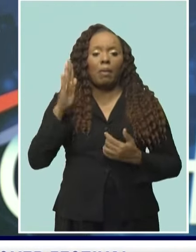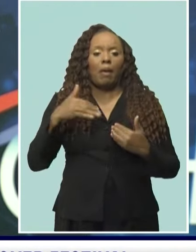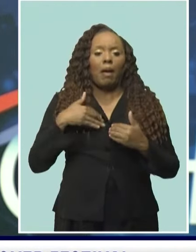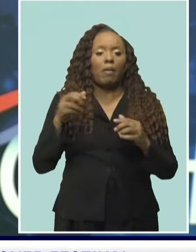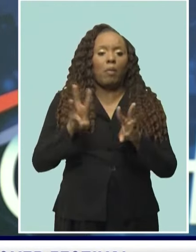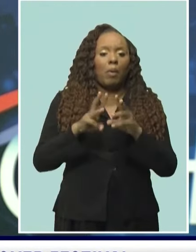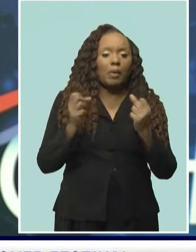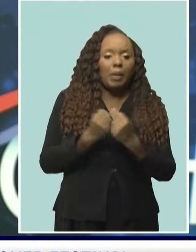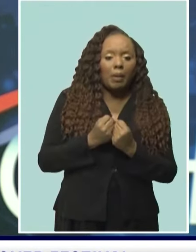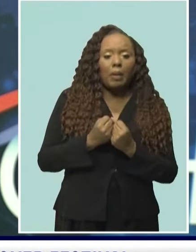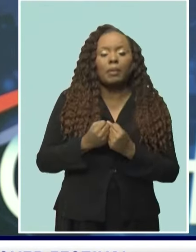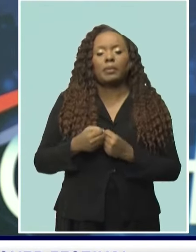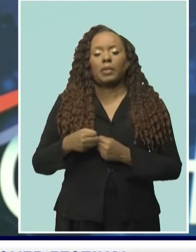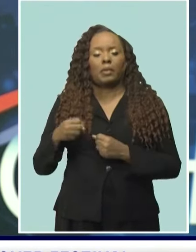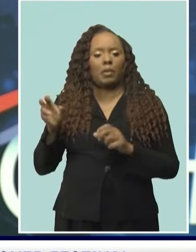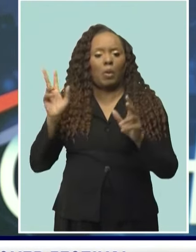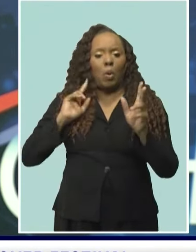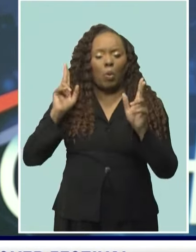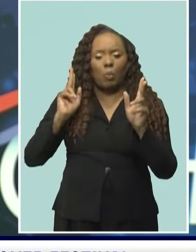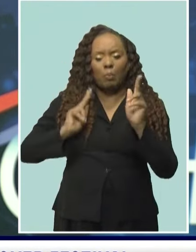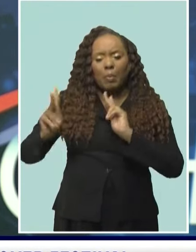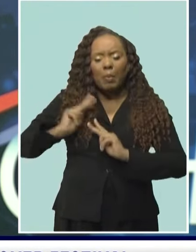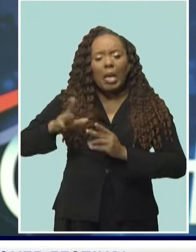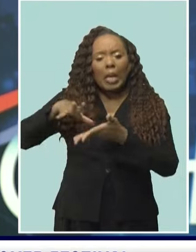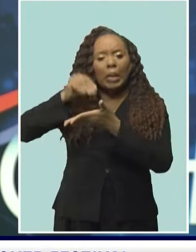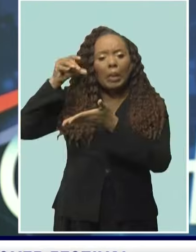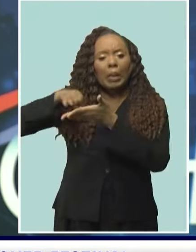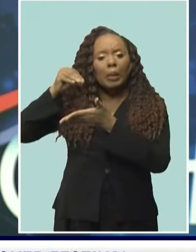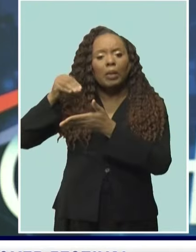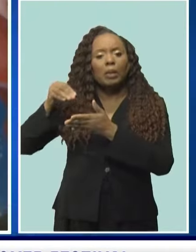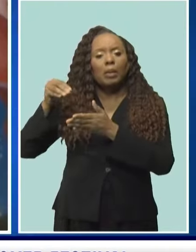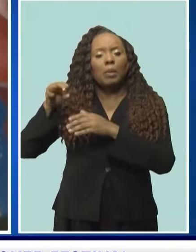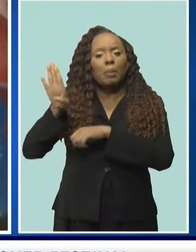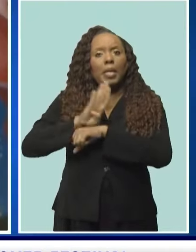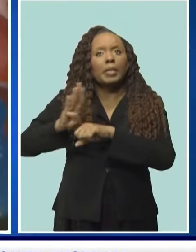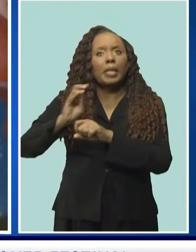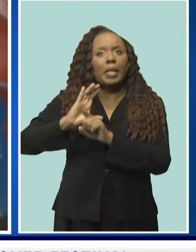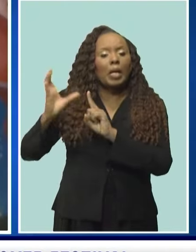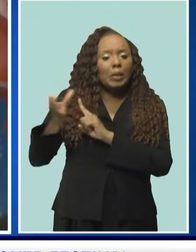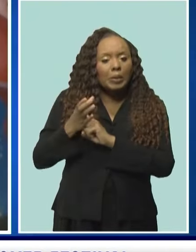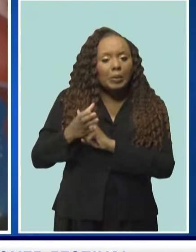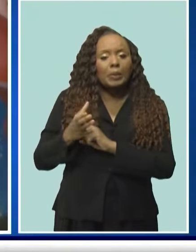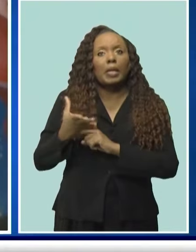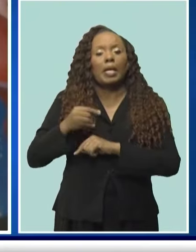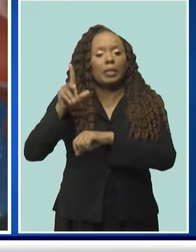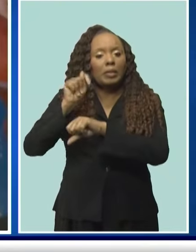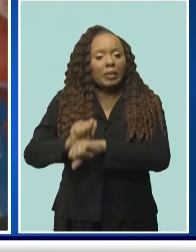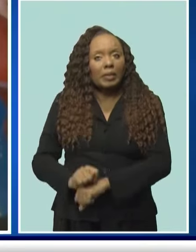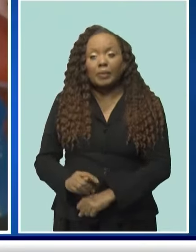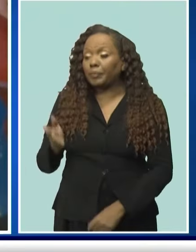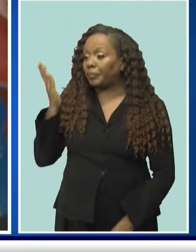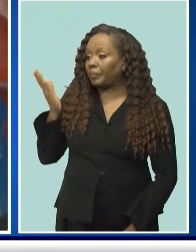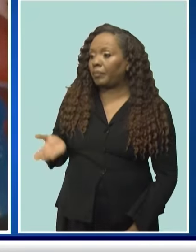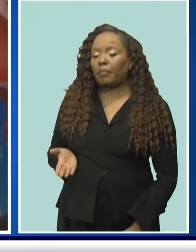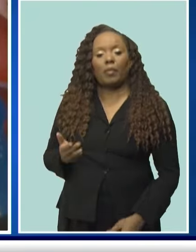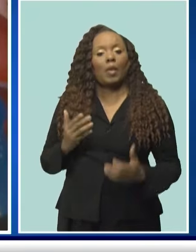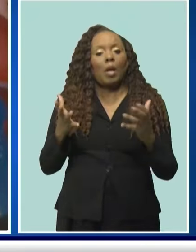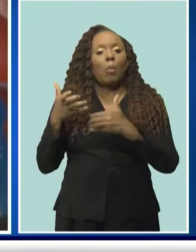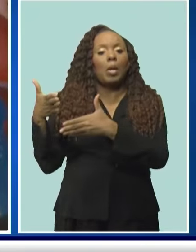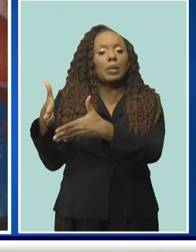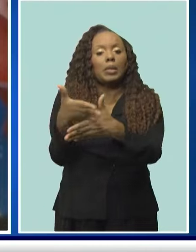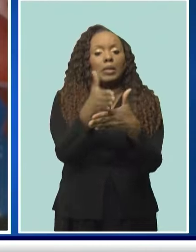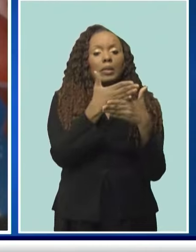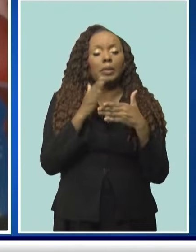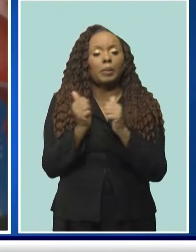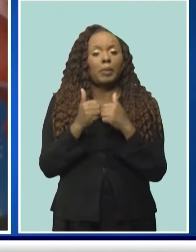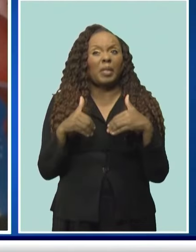young Barbadians to Bajan culture and traditions. Through this, we hope to not only share with a younger generation